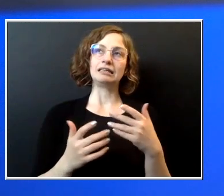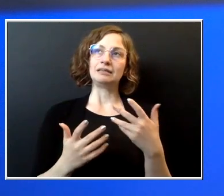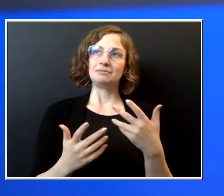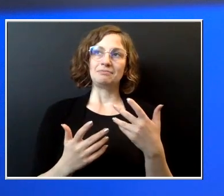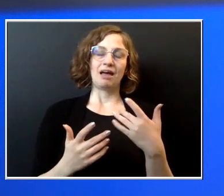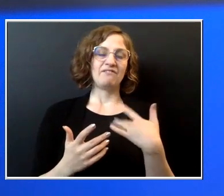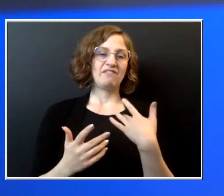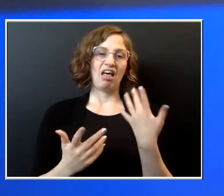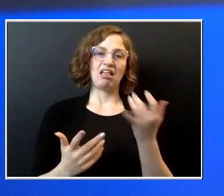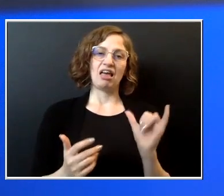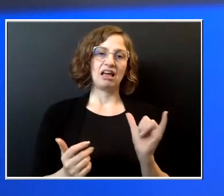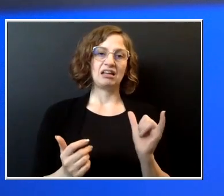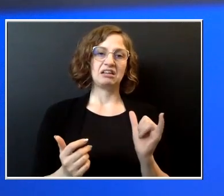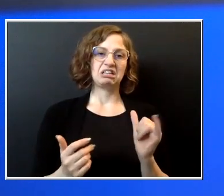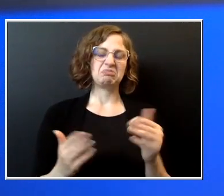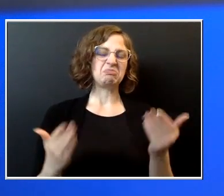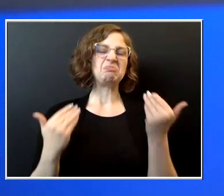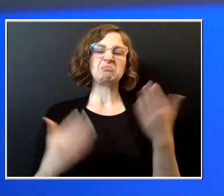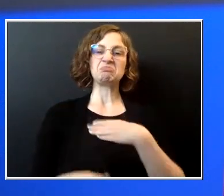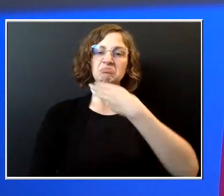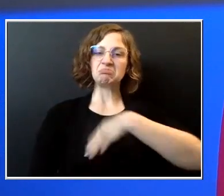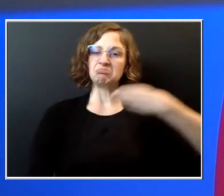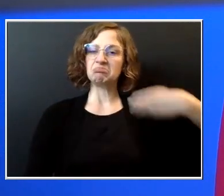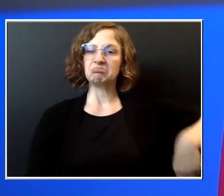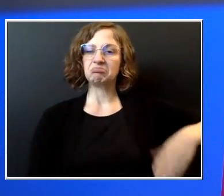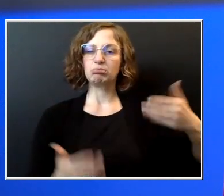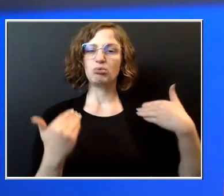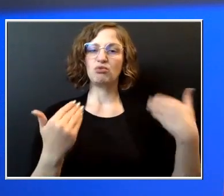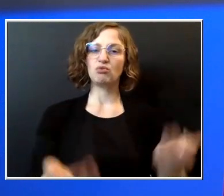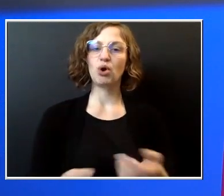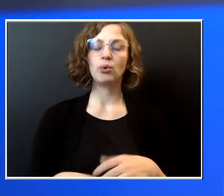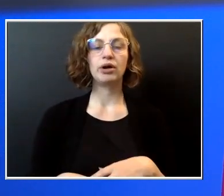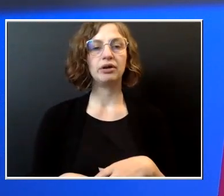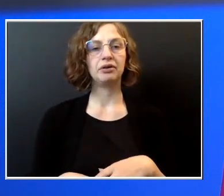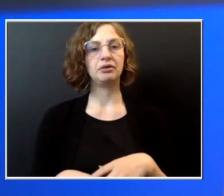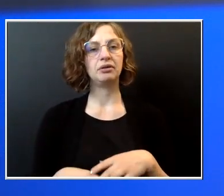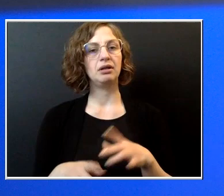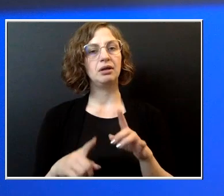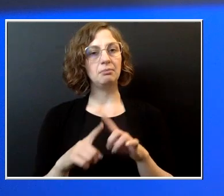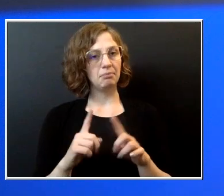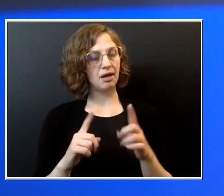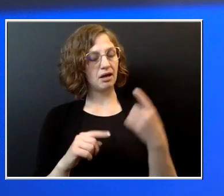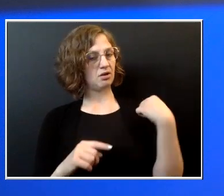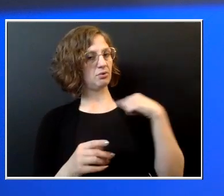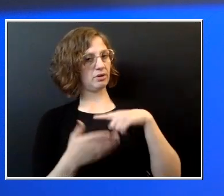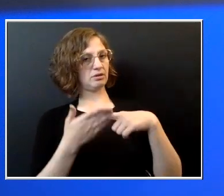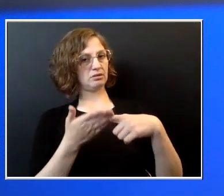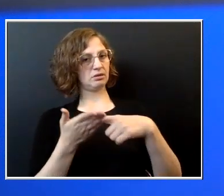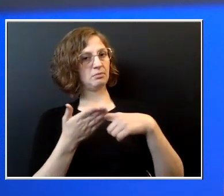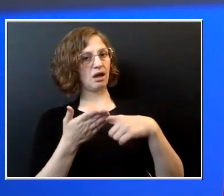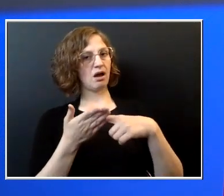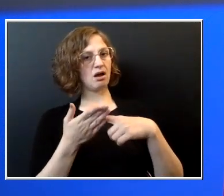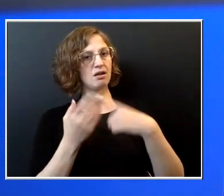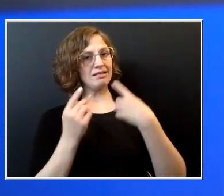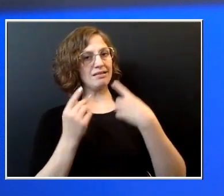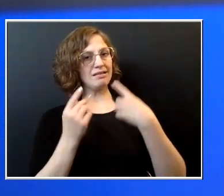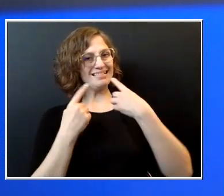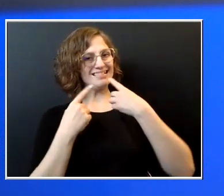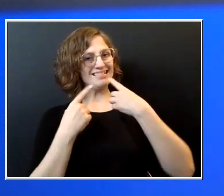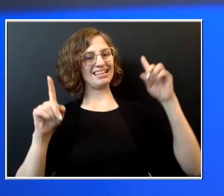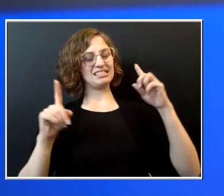mastectomy and move forward. But when we talked about the efficacy of, you know, a larger surgery and all of the possibilities